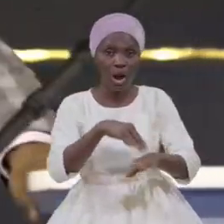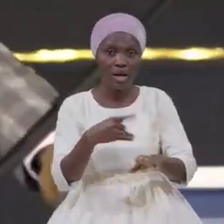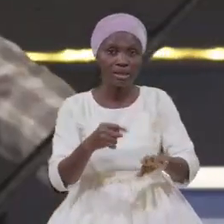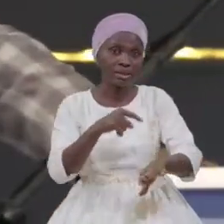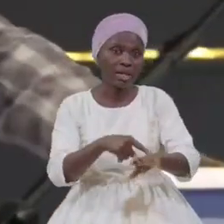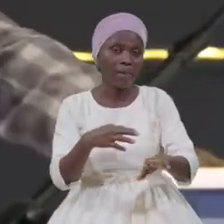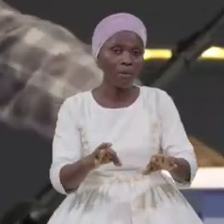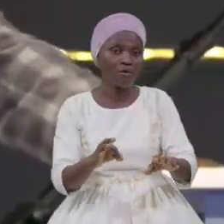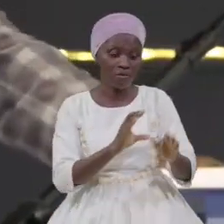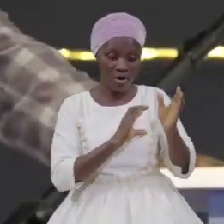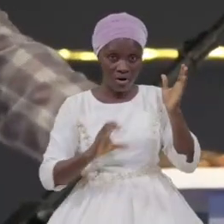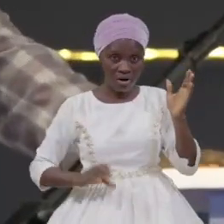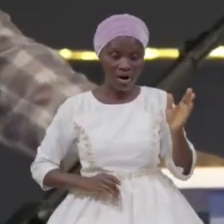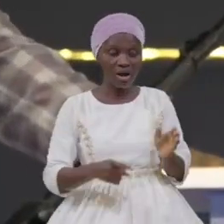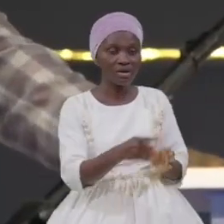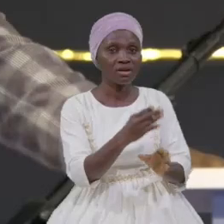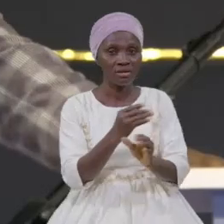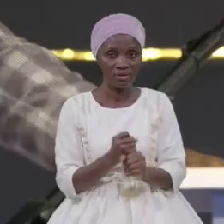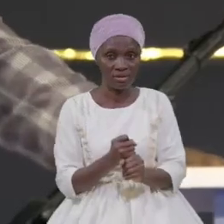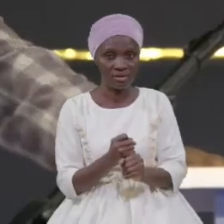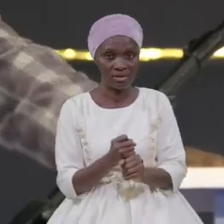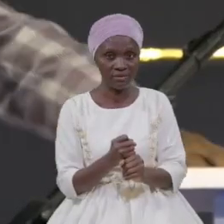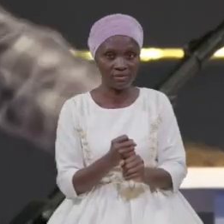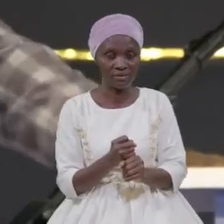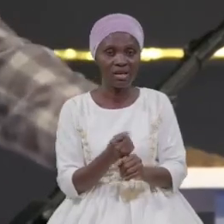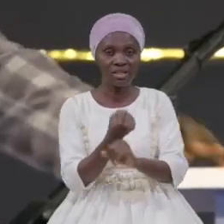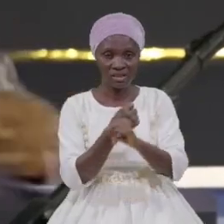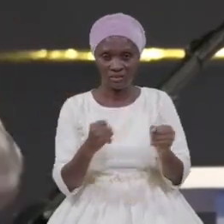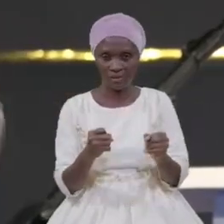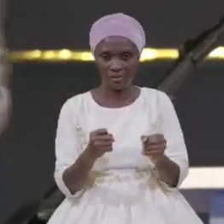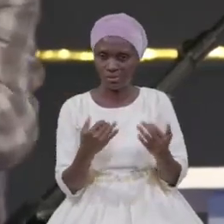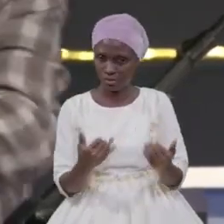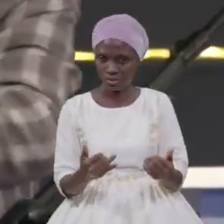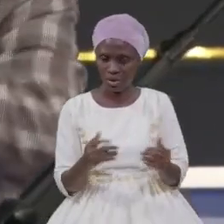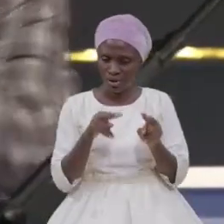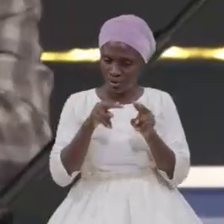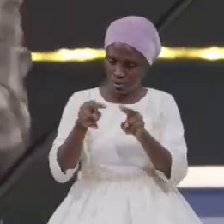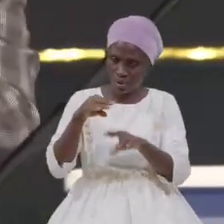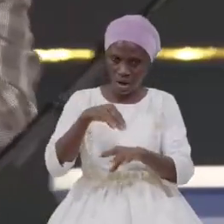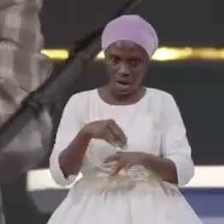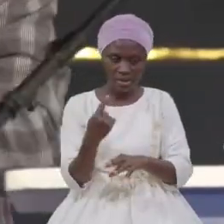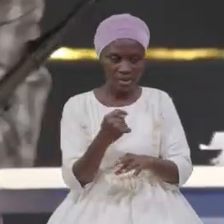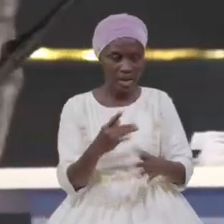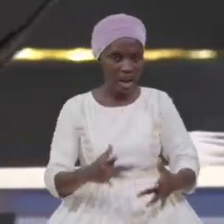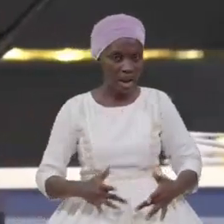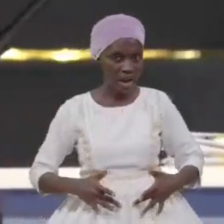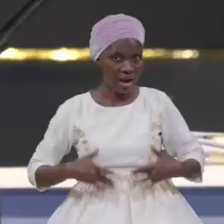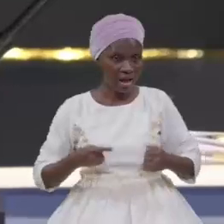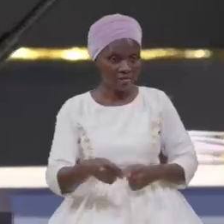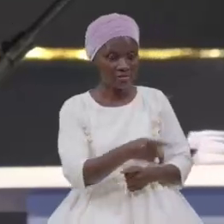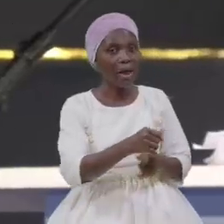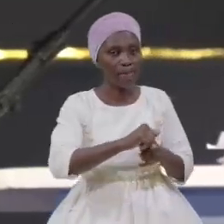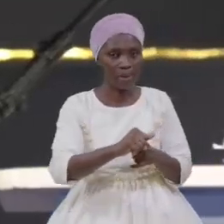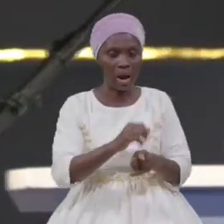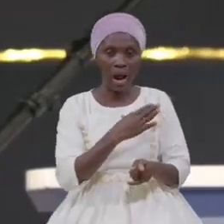got salvation. Look at the lives they lived. And the salvation we have now is